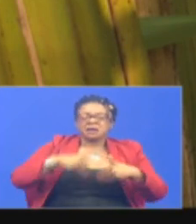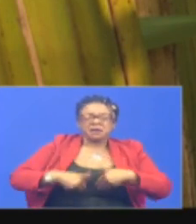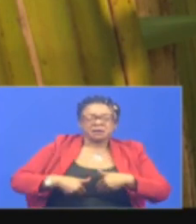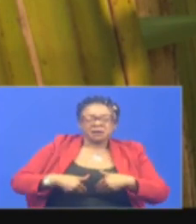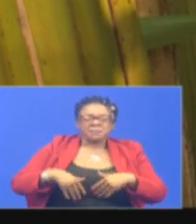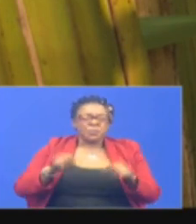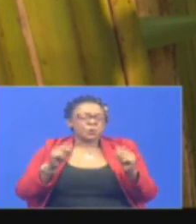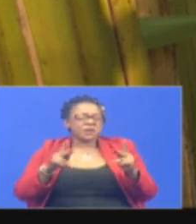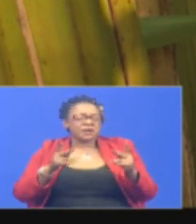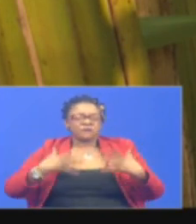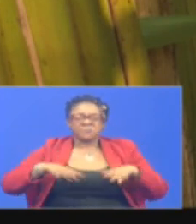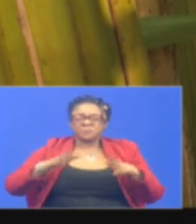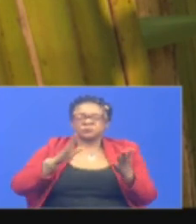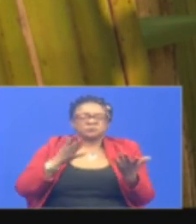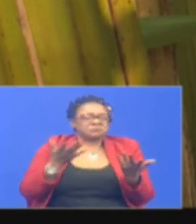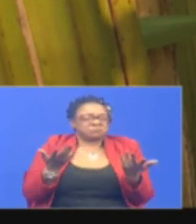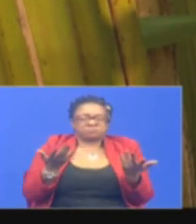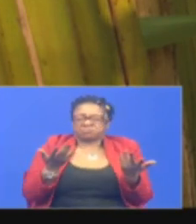okay for people to,